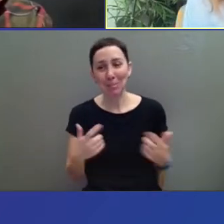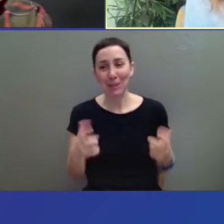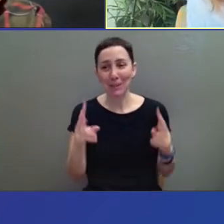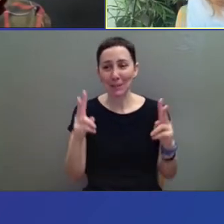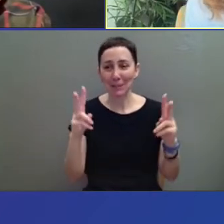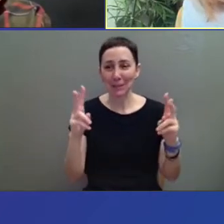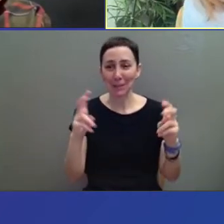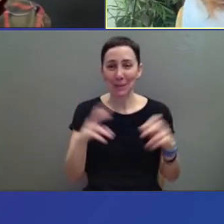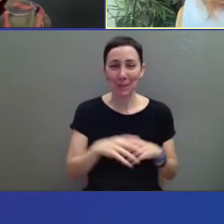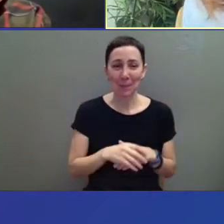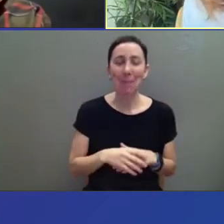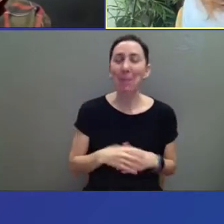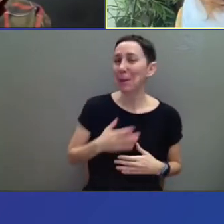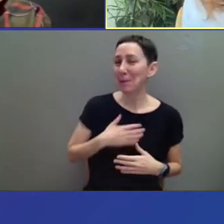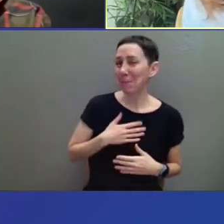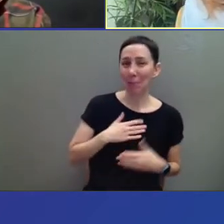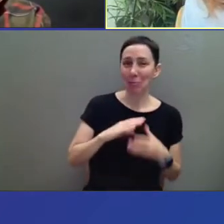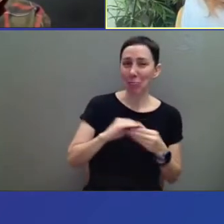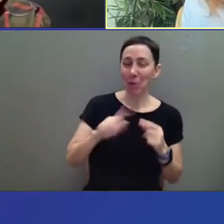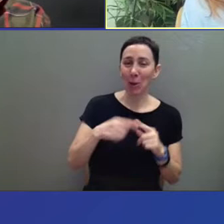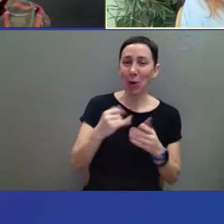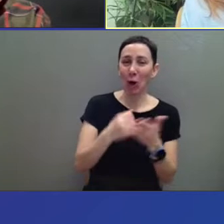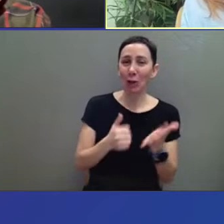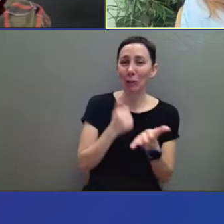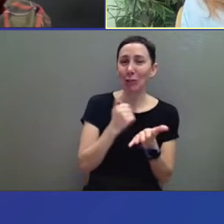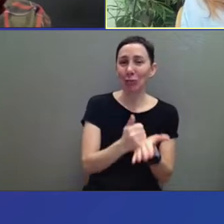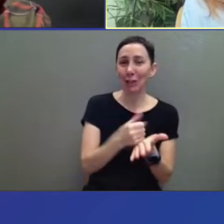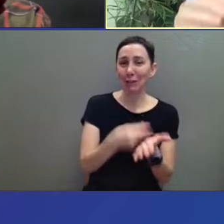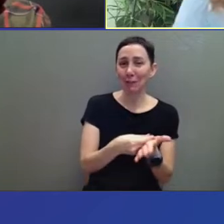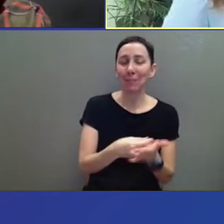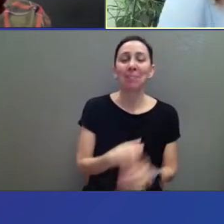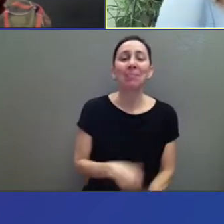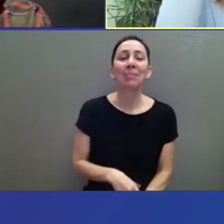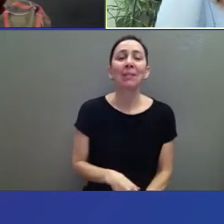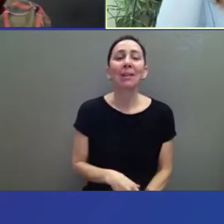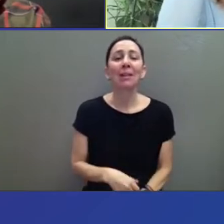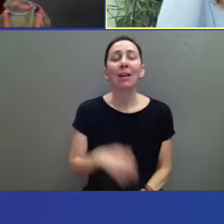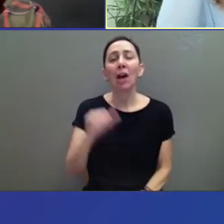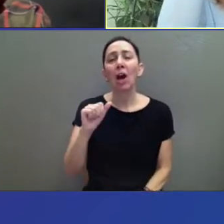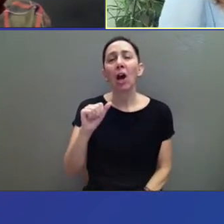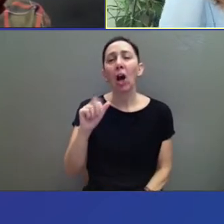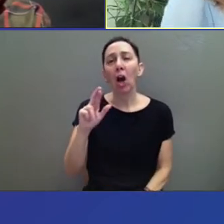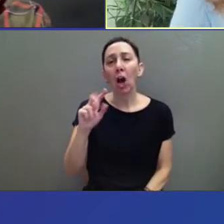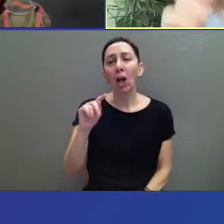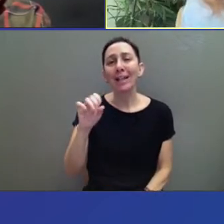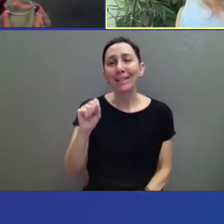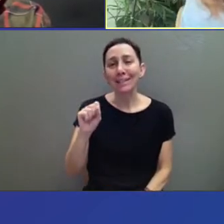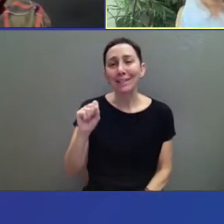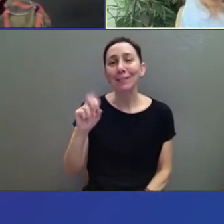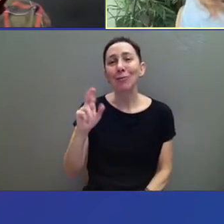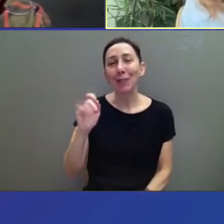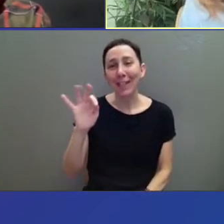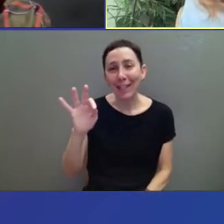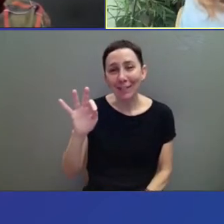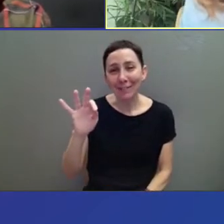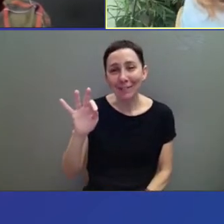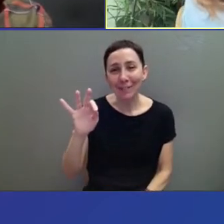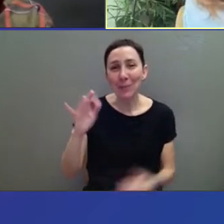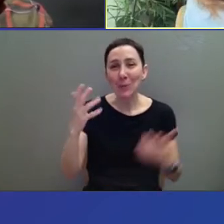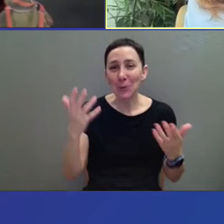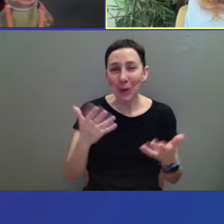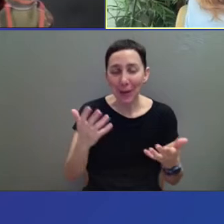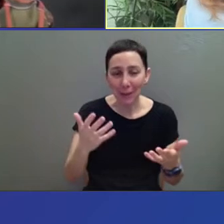Yeah, a pleasure to talk about Artist Relief. So Artist Relief was a coming together